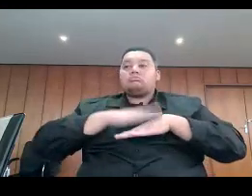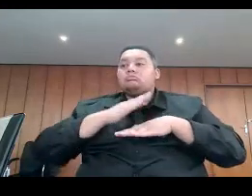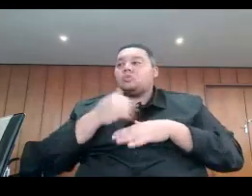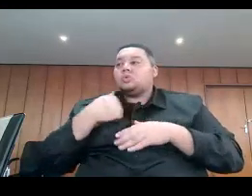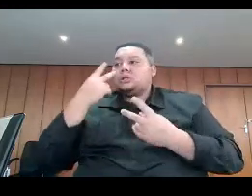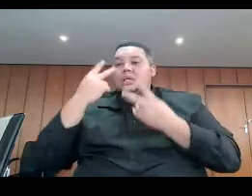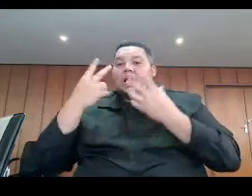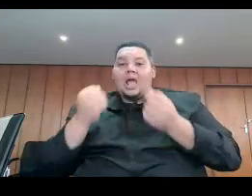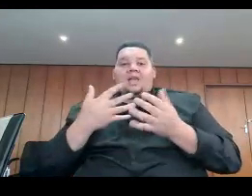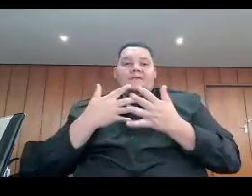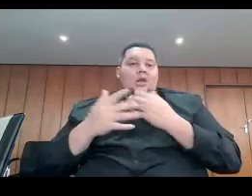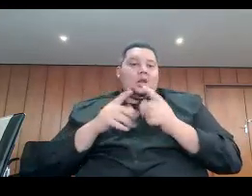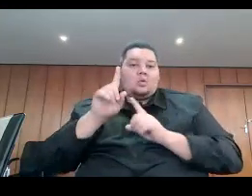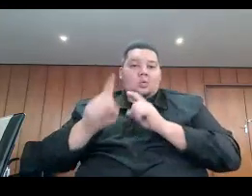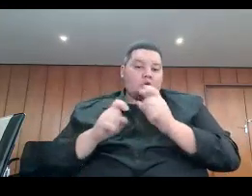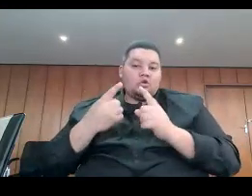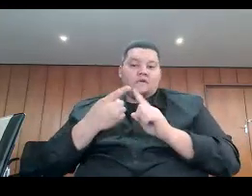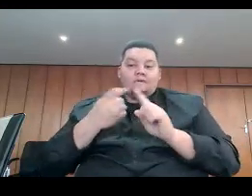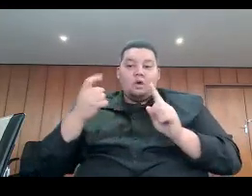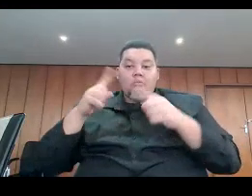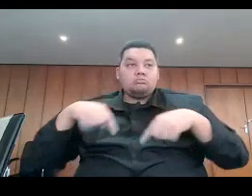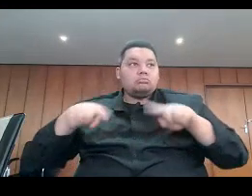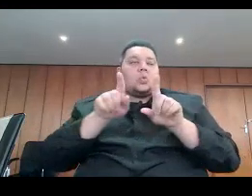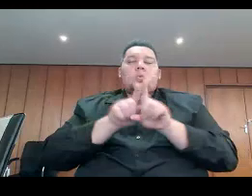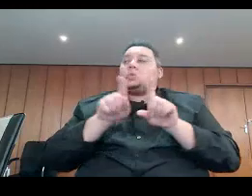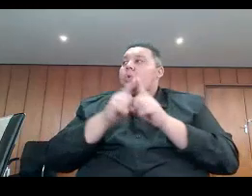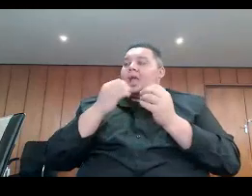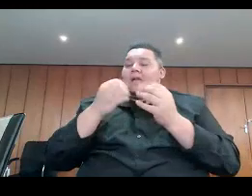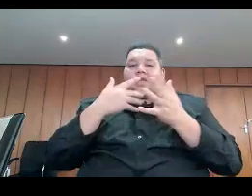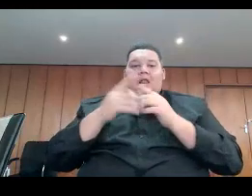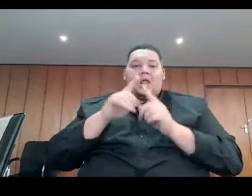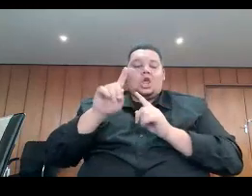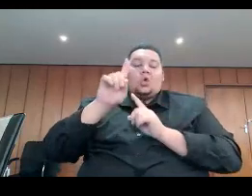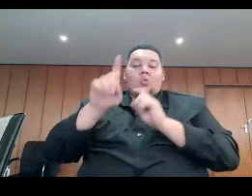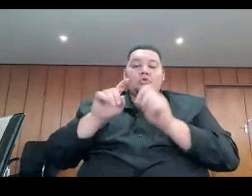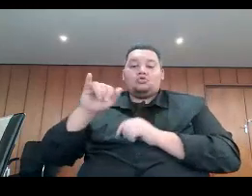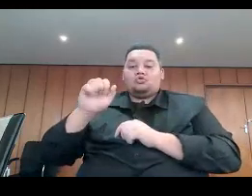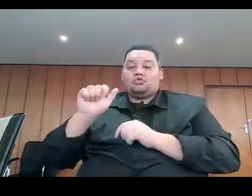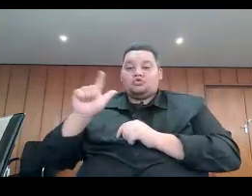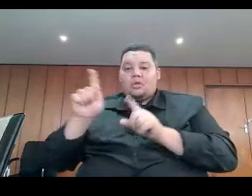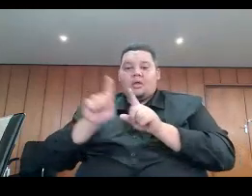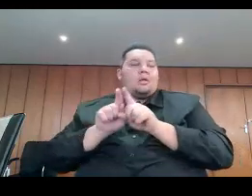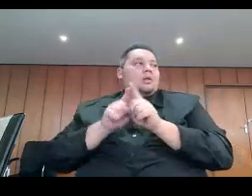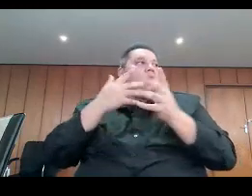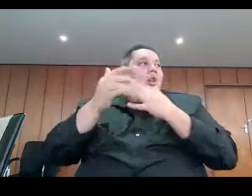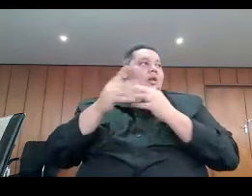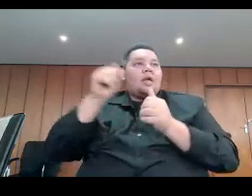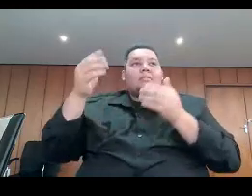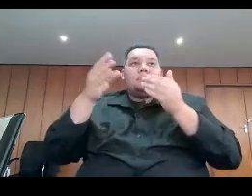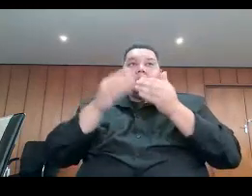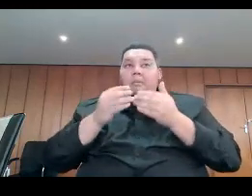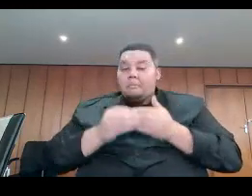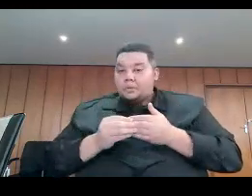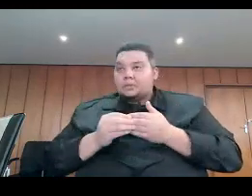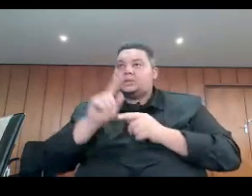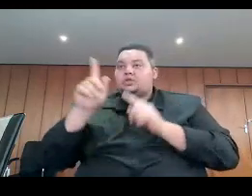any questions from the audience. Also, if there are any questions to Jill or to any of the other members of